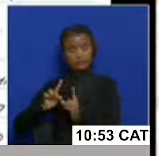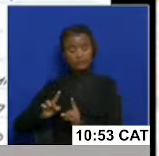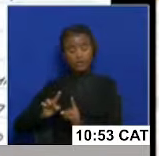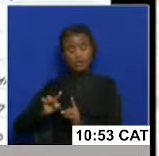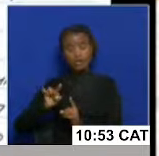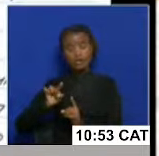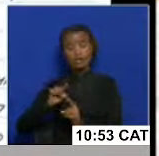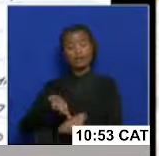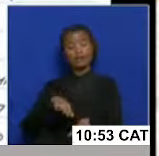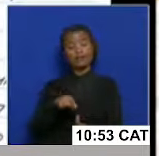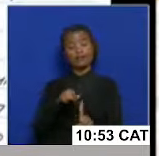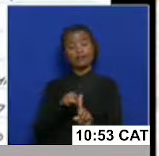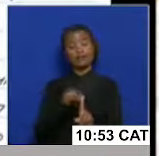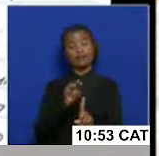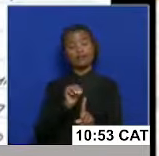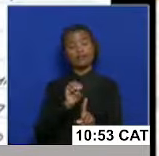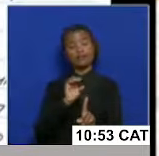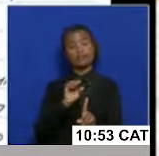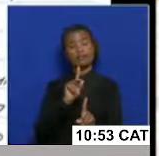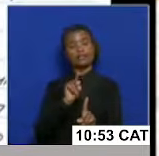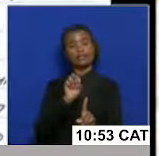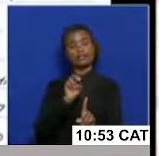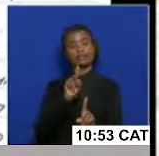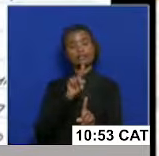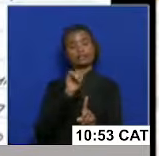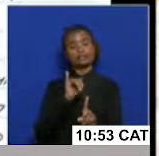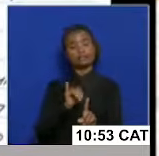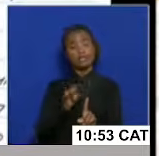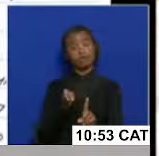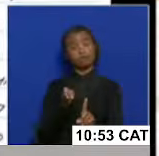Kilani were lithium. Do you see that reference to lithium there?